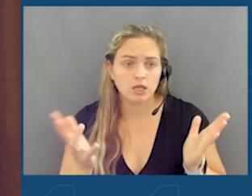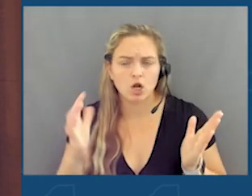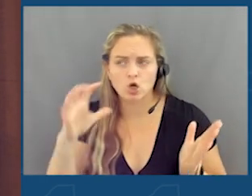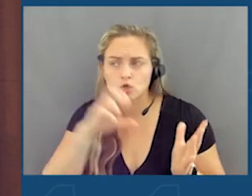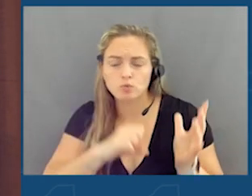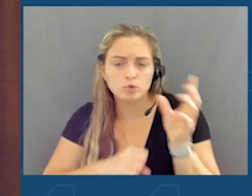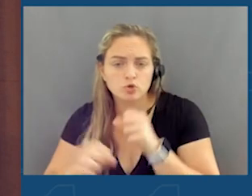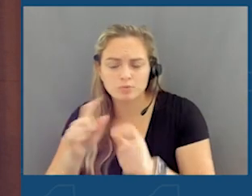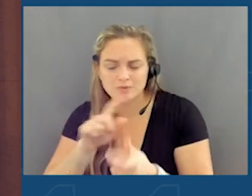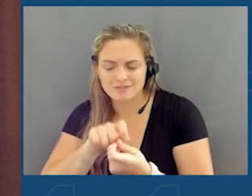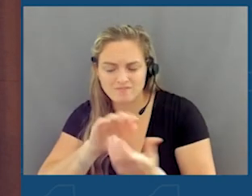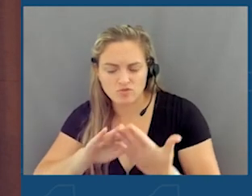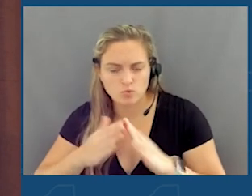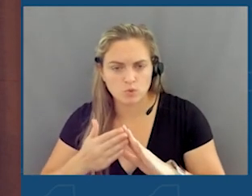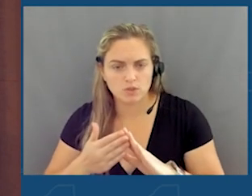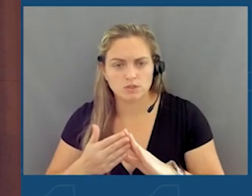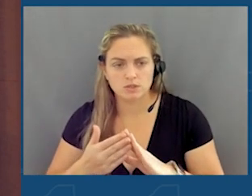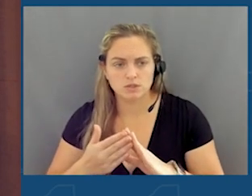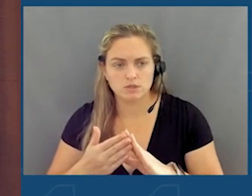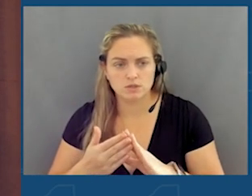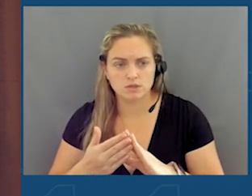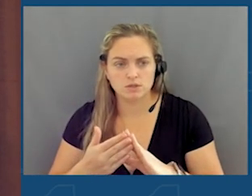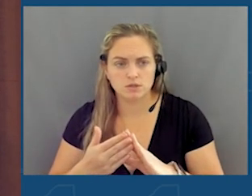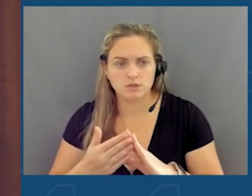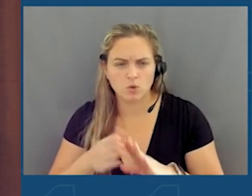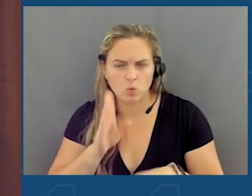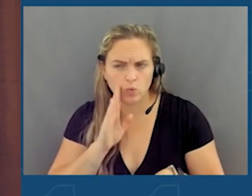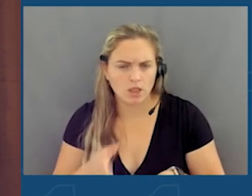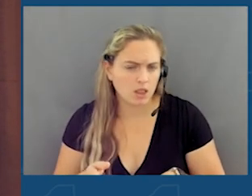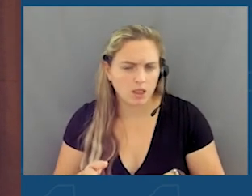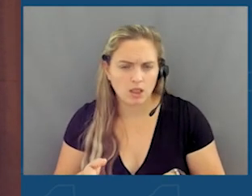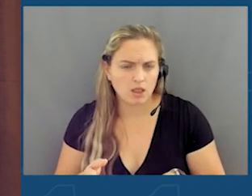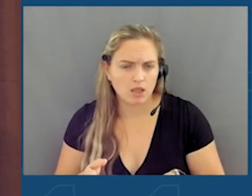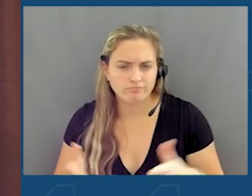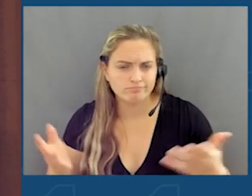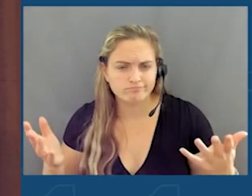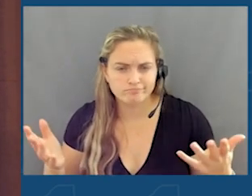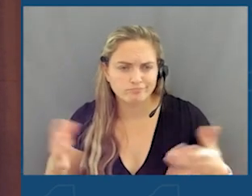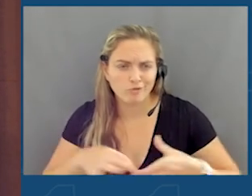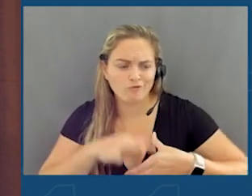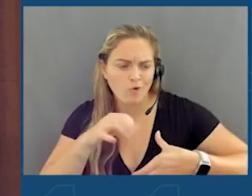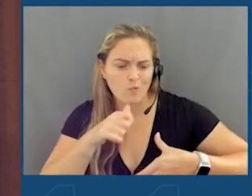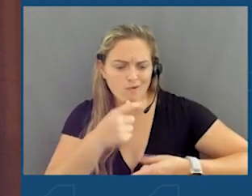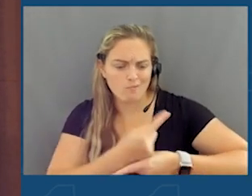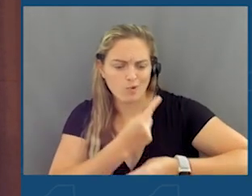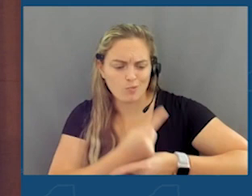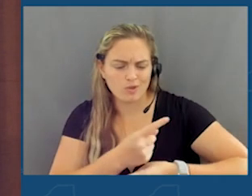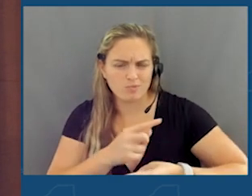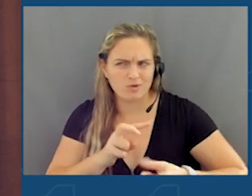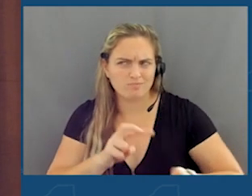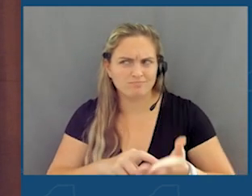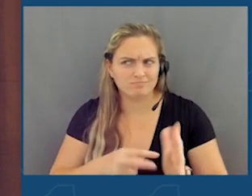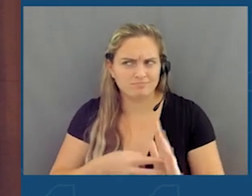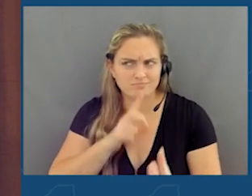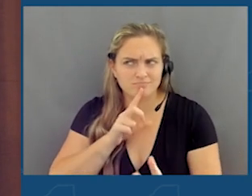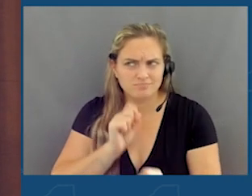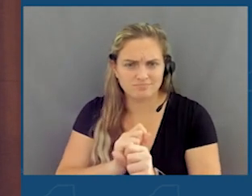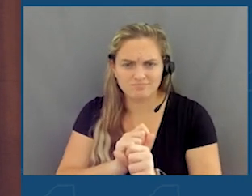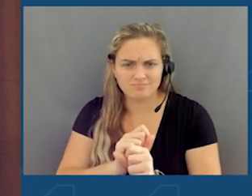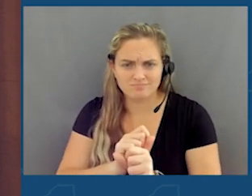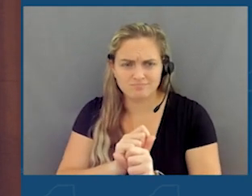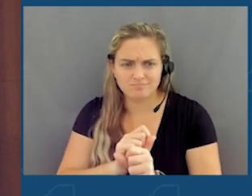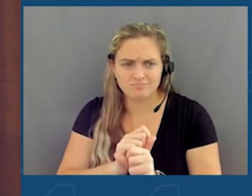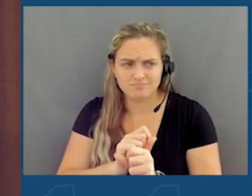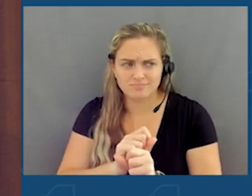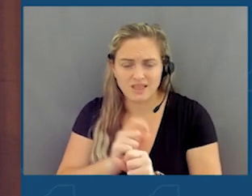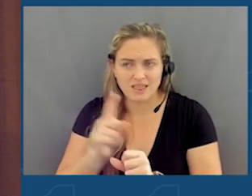certain communities are going to vote in inappropriate ways when in fact it's simply a way to